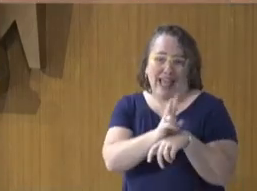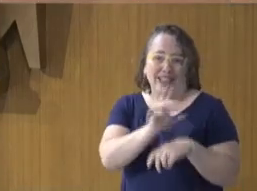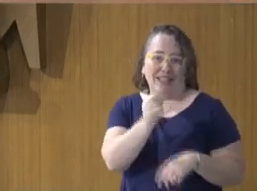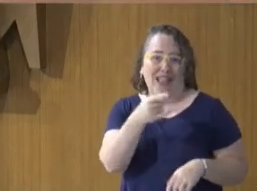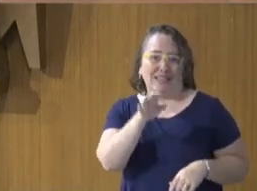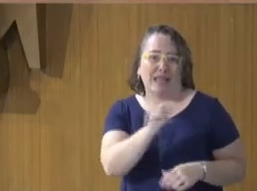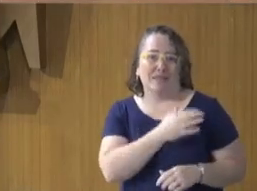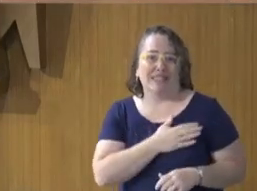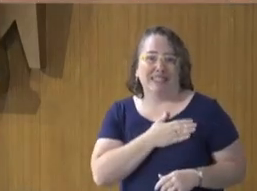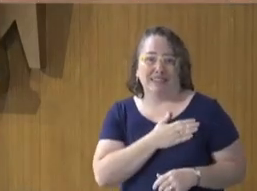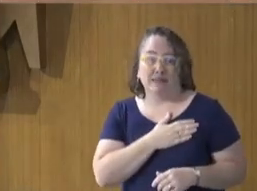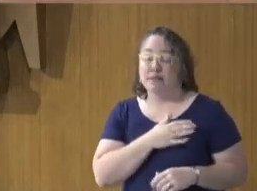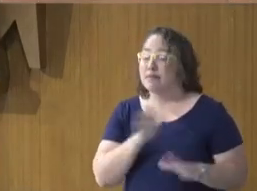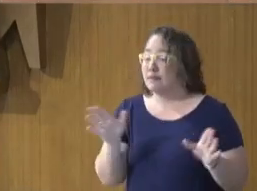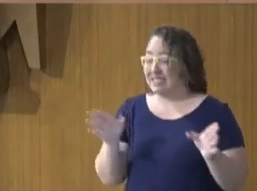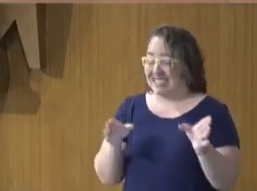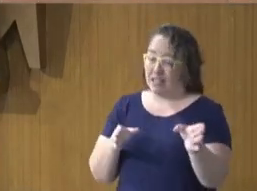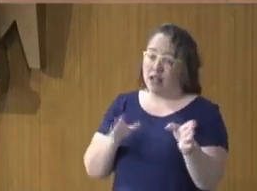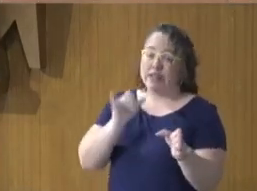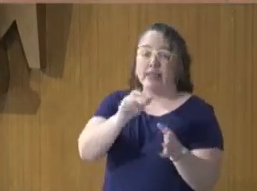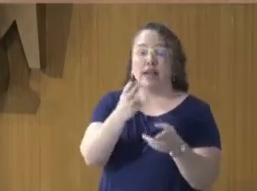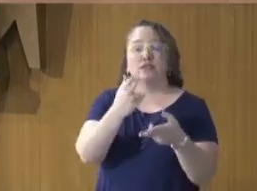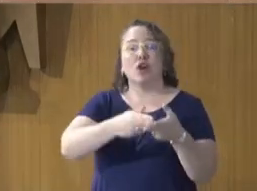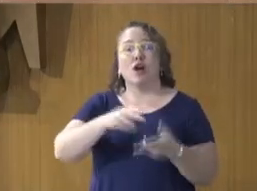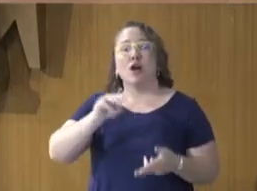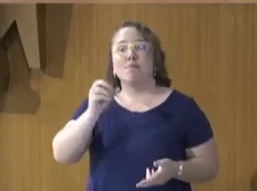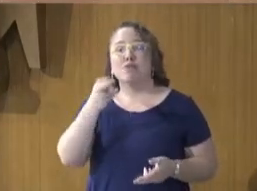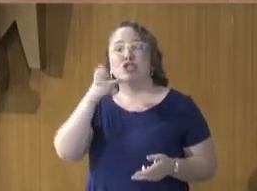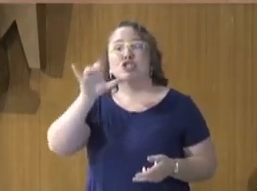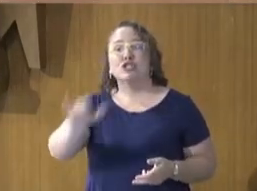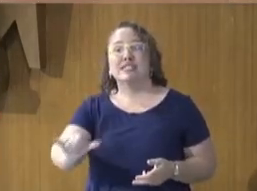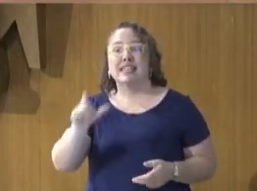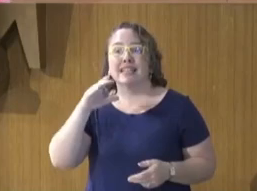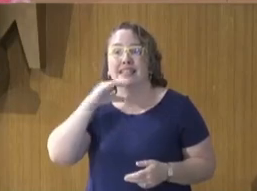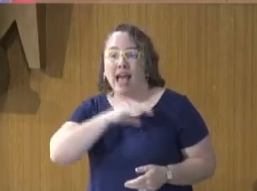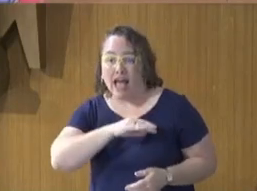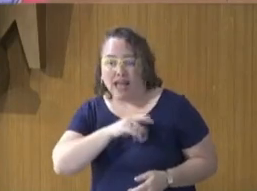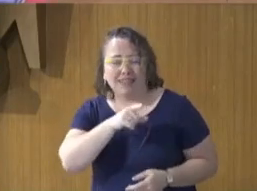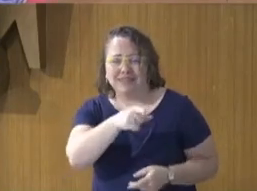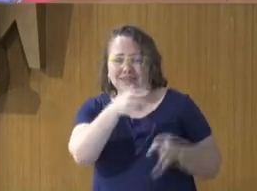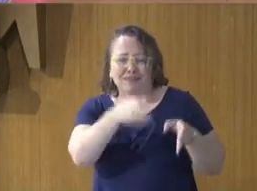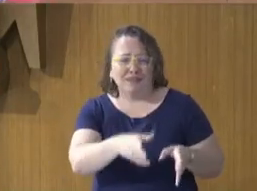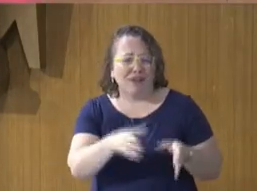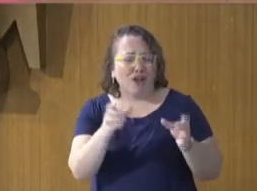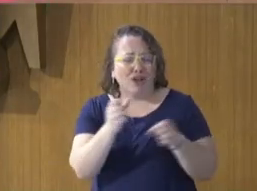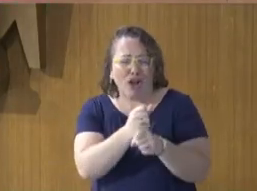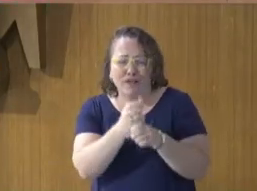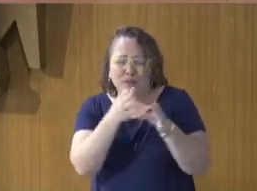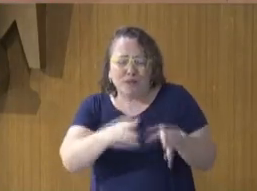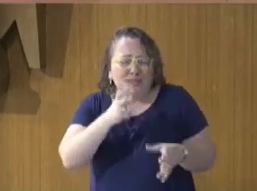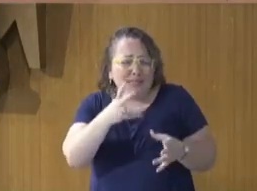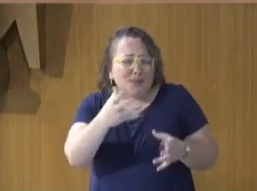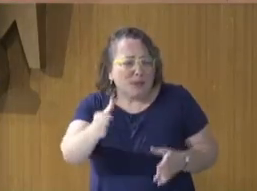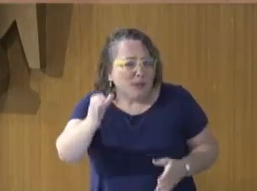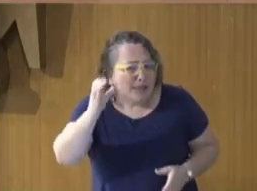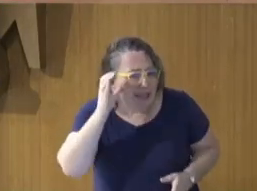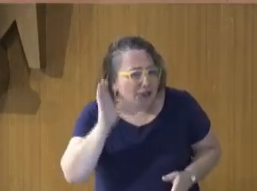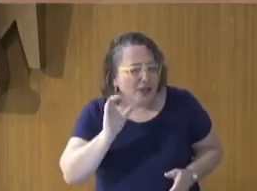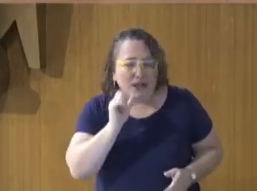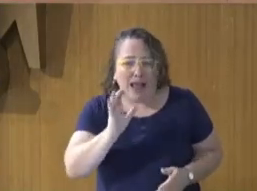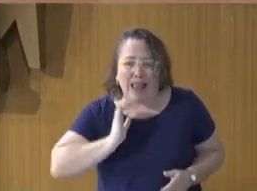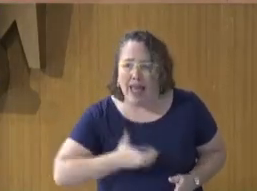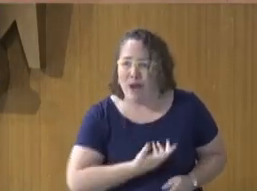I call this a mercy lie because we all know the barista doesn't want to hear about our problems. They're not our therapist.